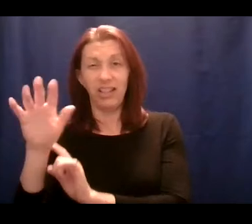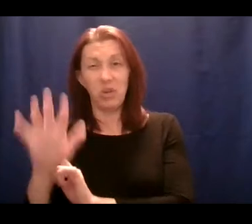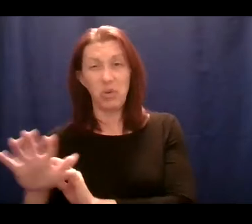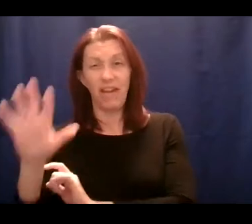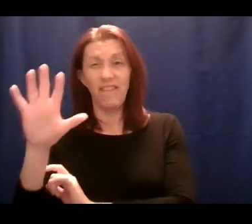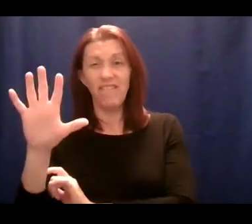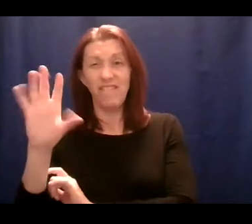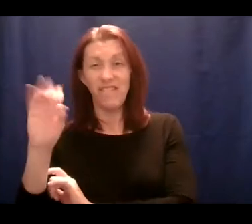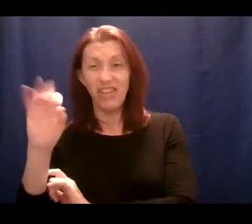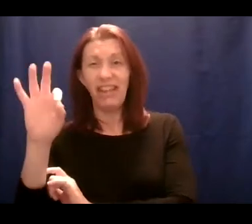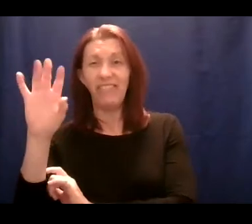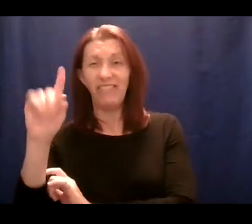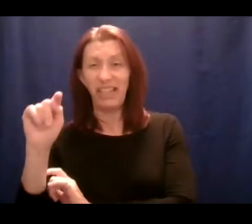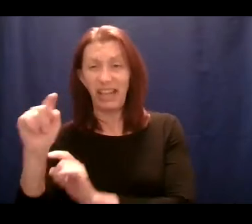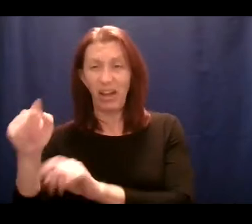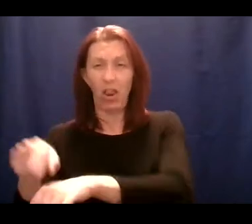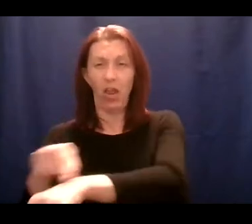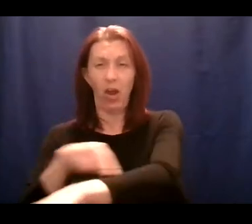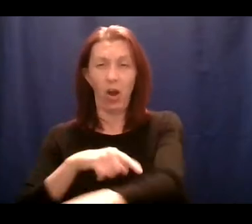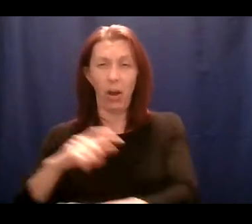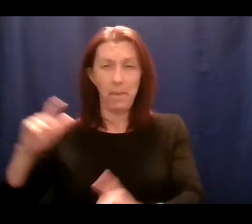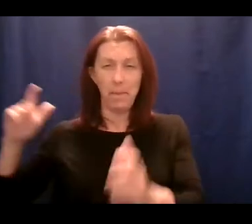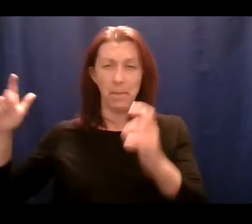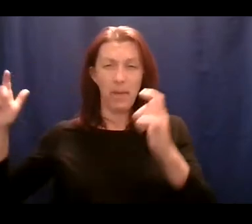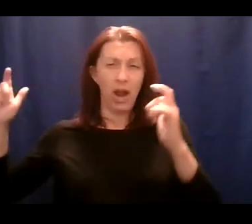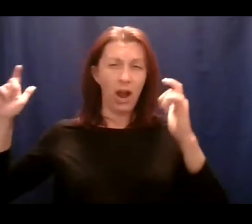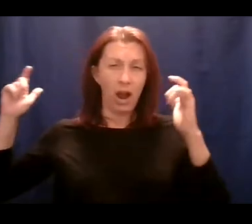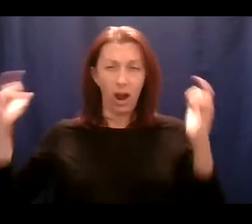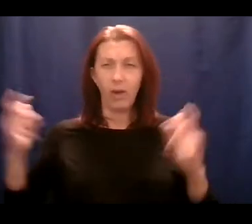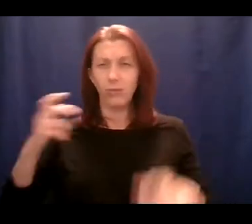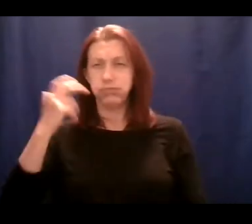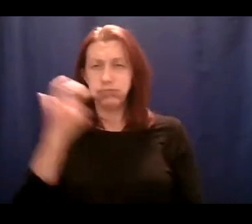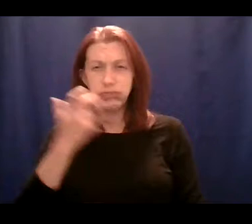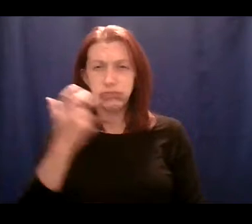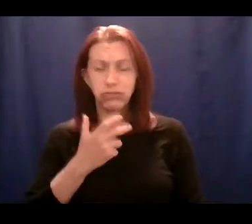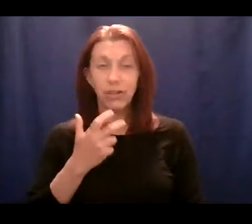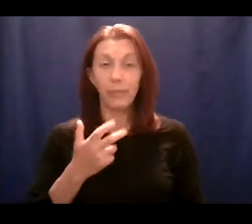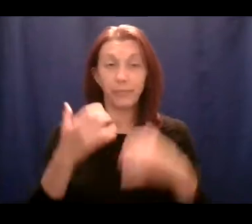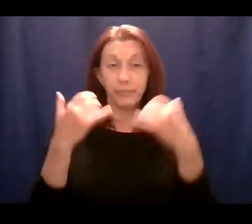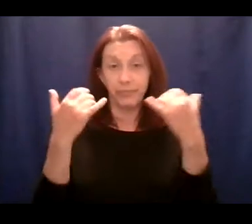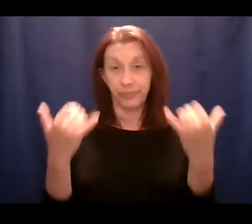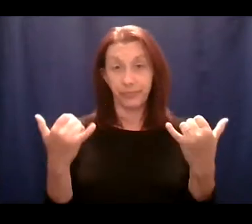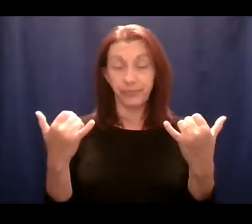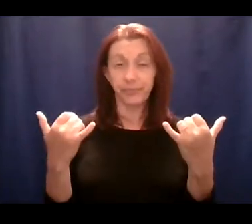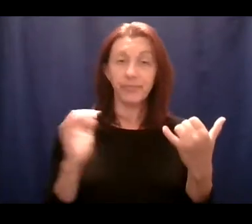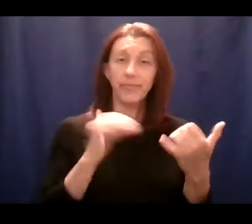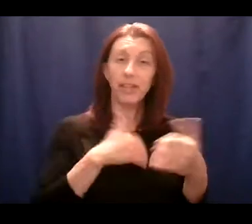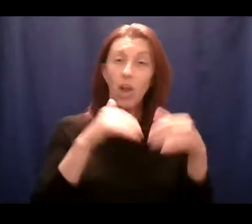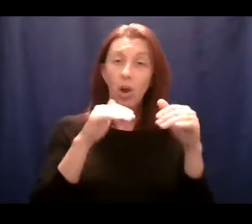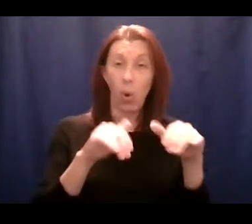really incredible. Now, right now in our waters, although the tooth